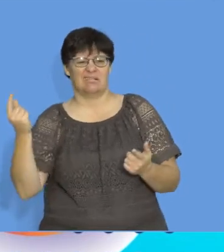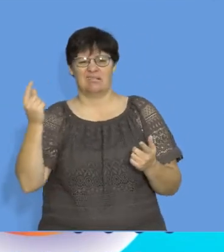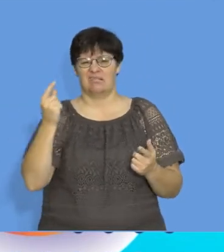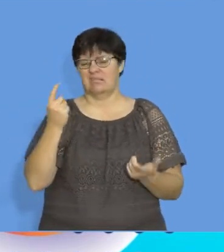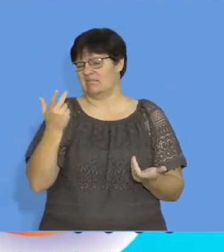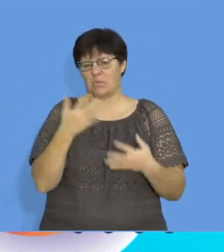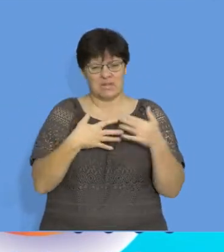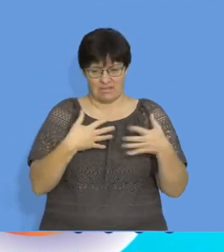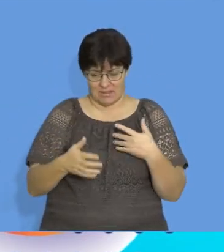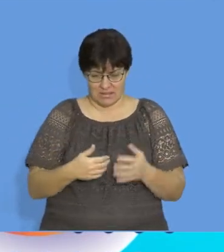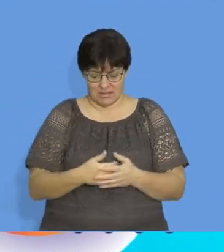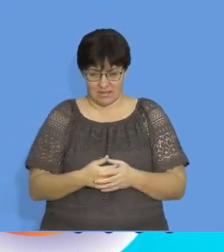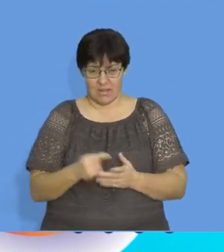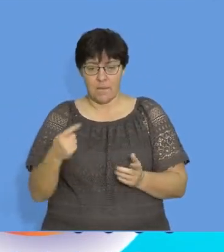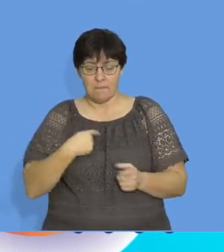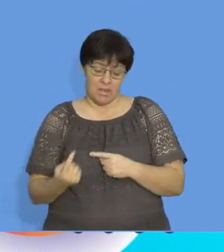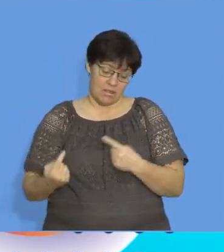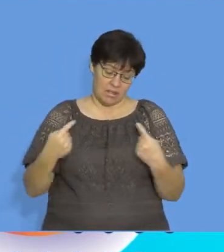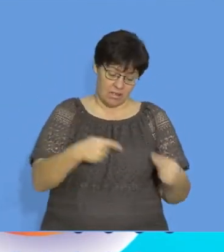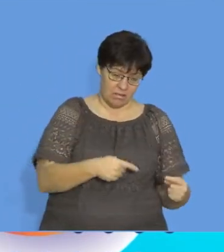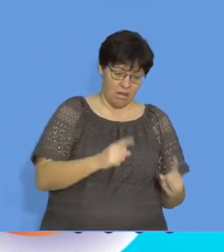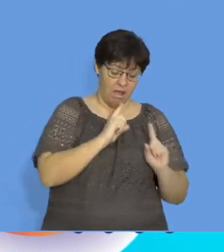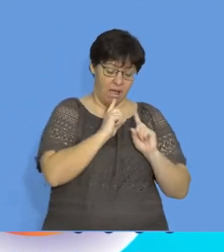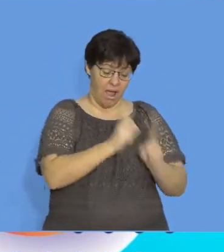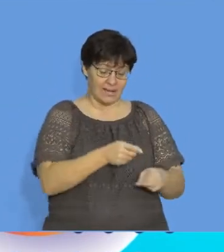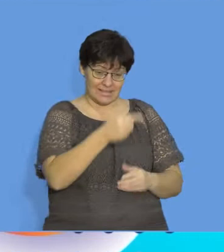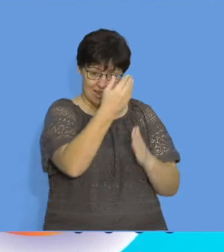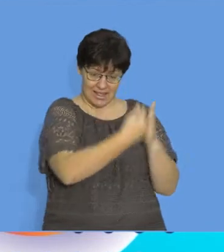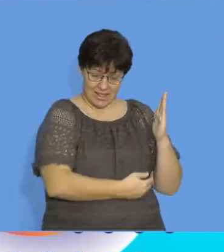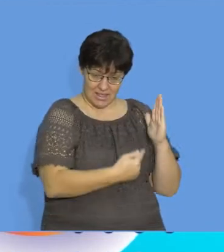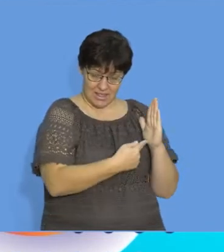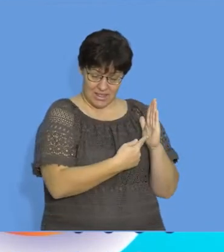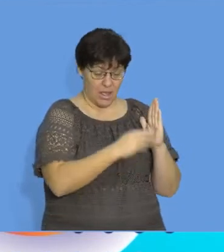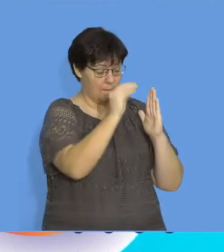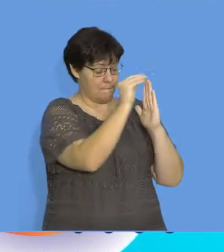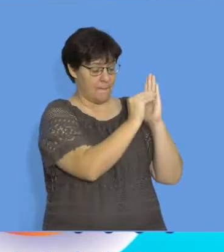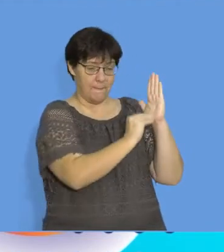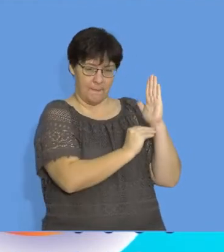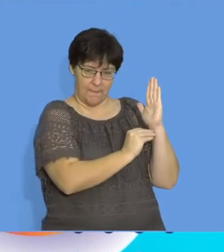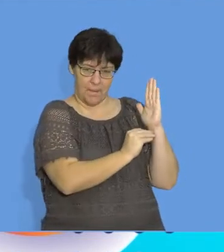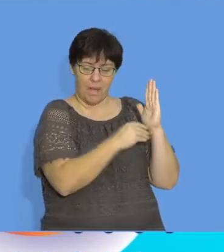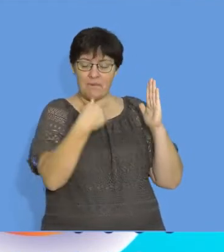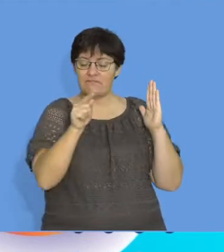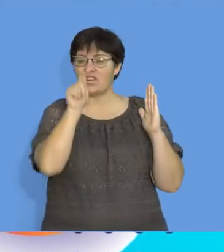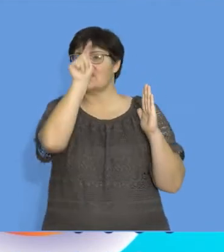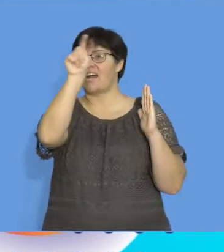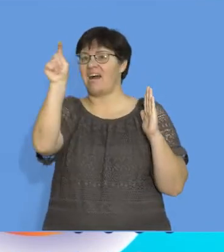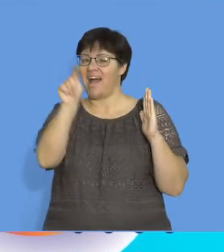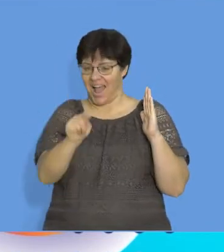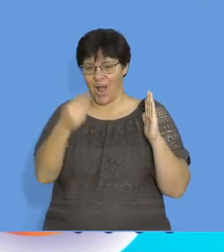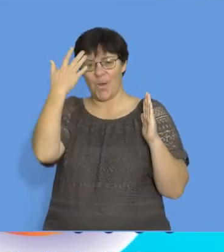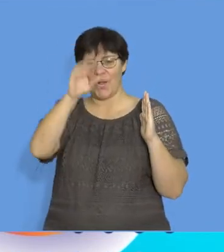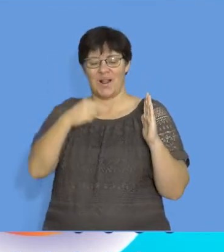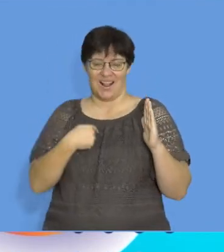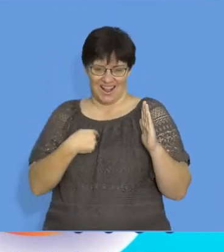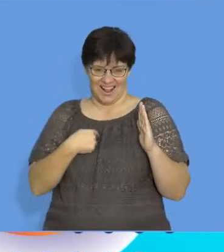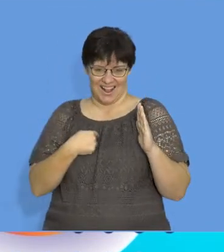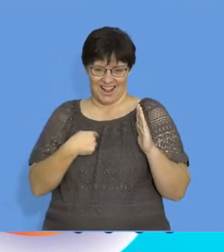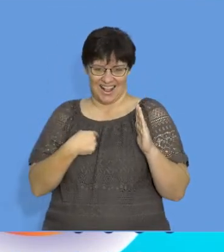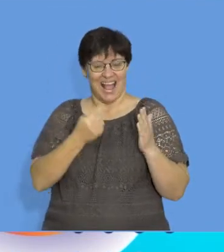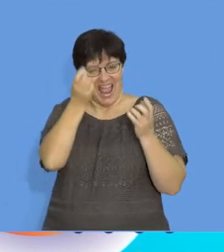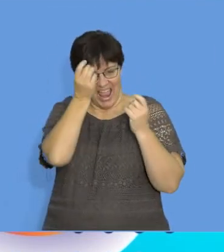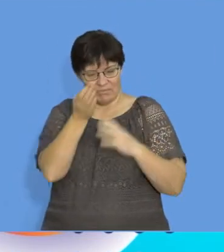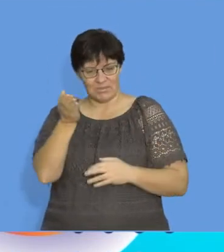because when now I go to my question, to my answer sheet and I write it down, I've already got highlighted